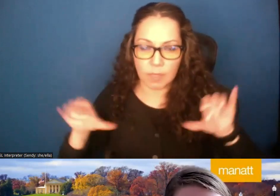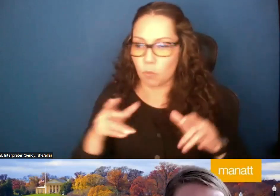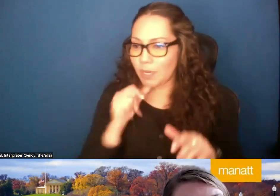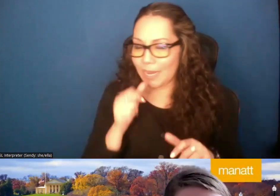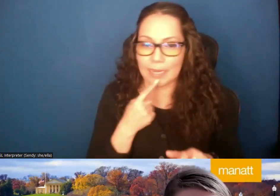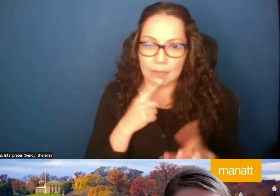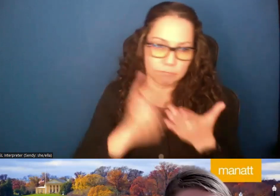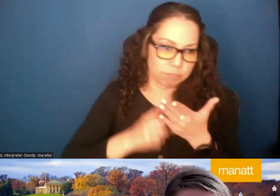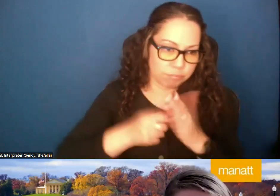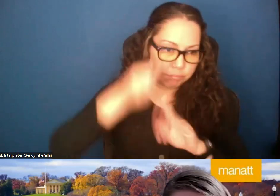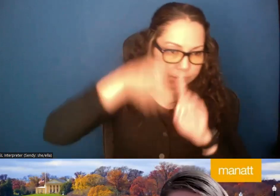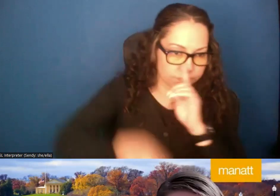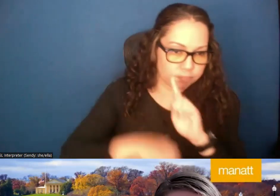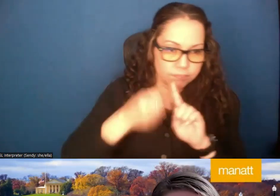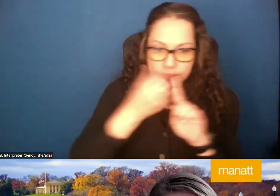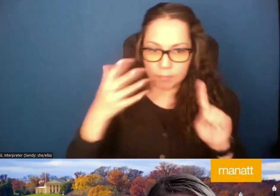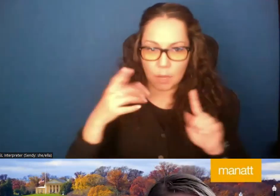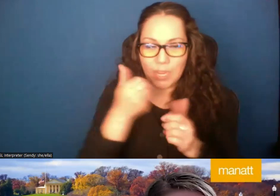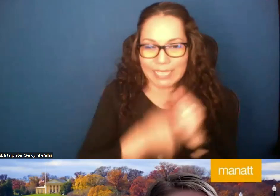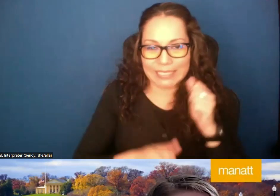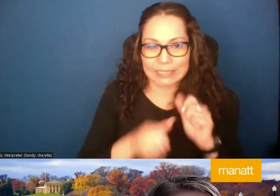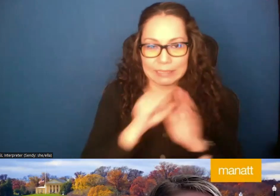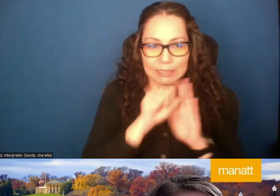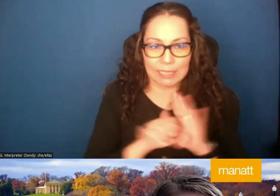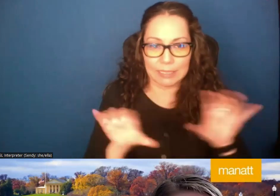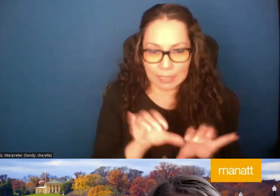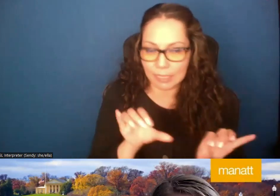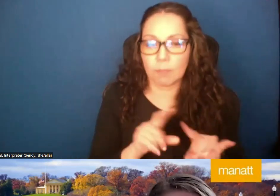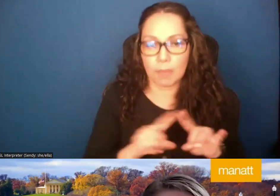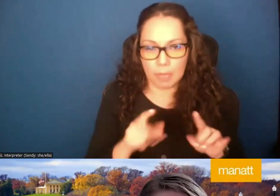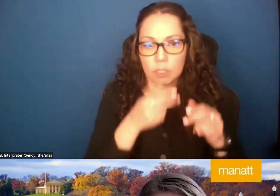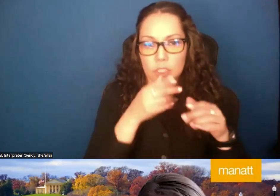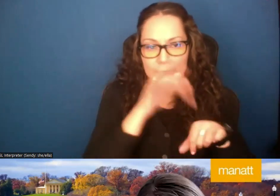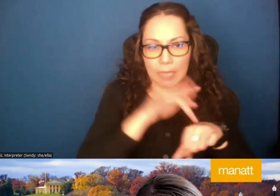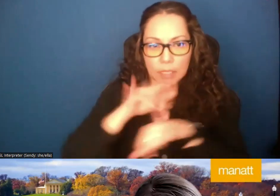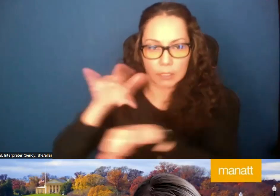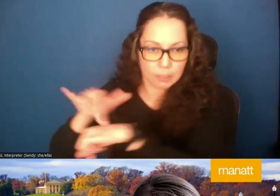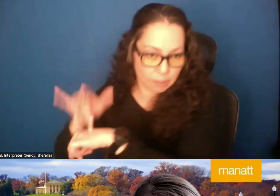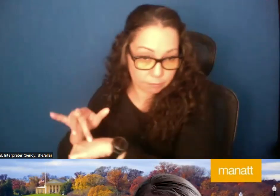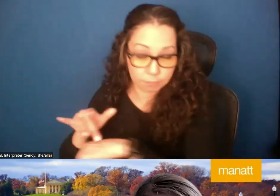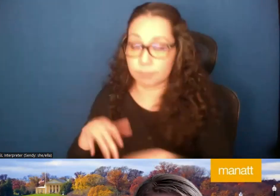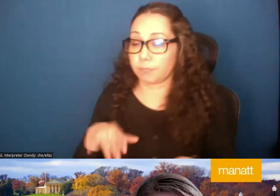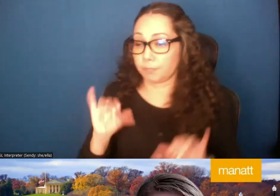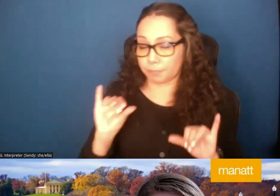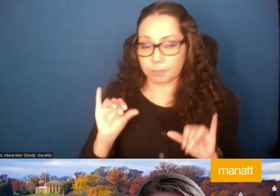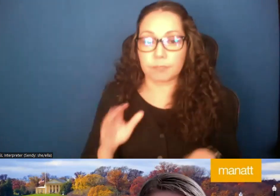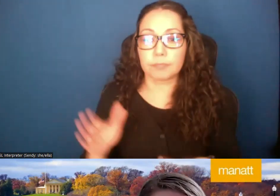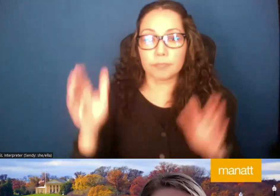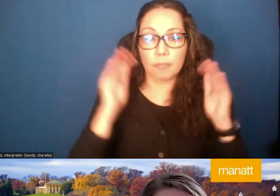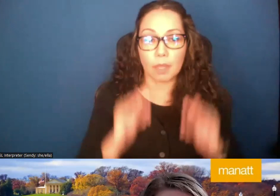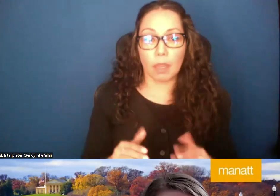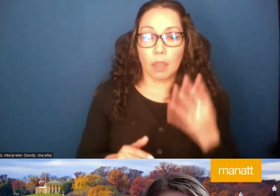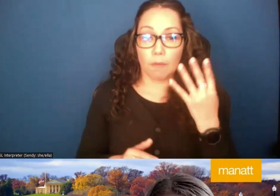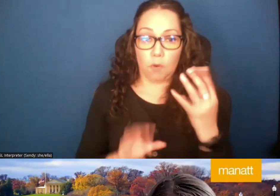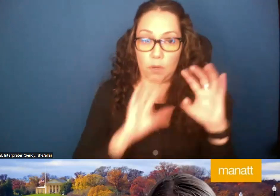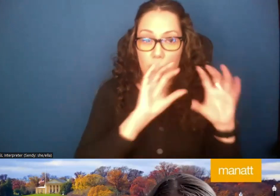and present what are different approaches that states have used. We're going to cover that in these four categories, but